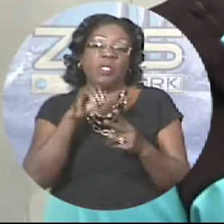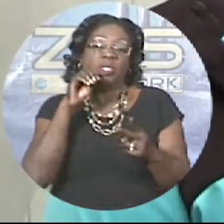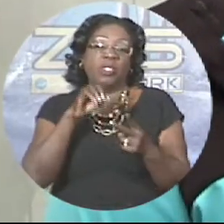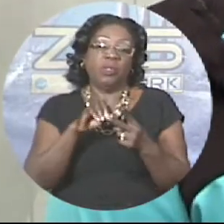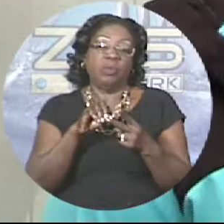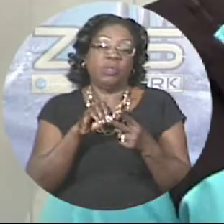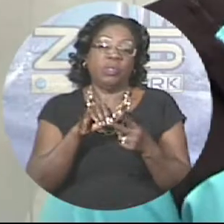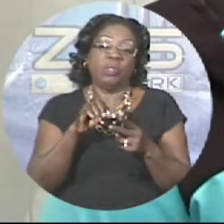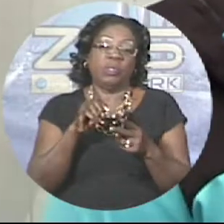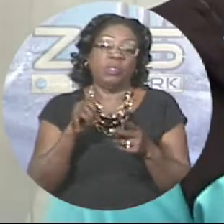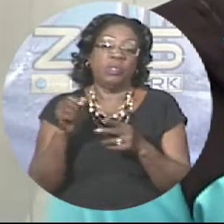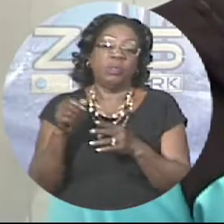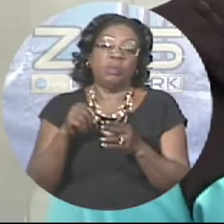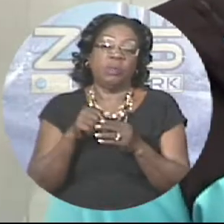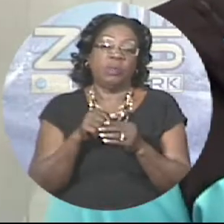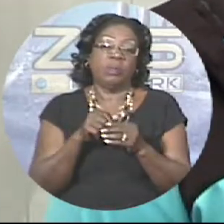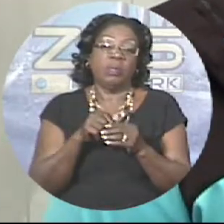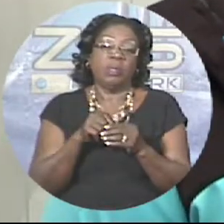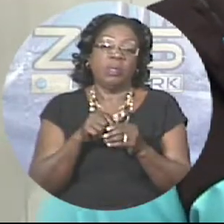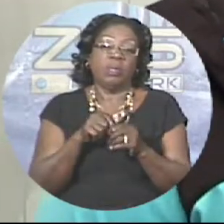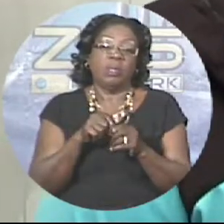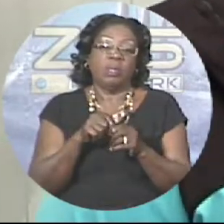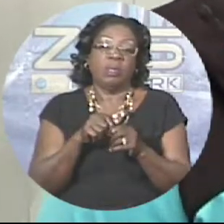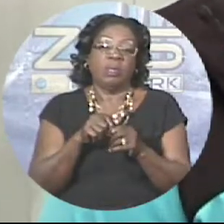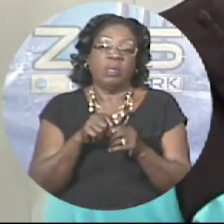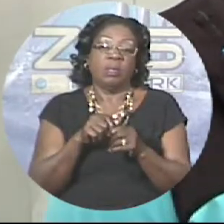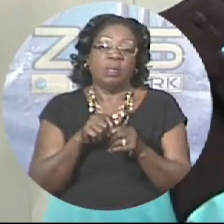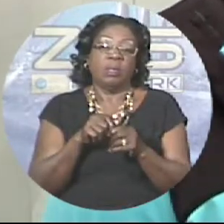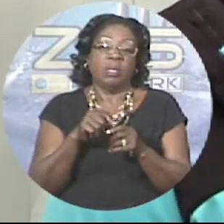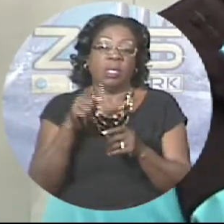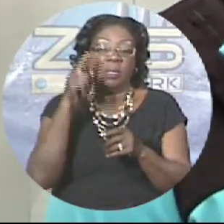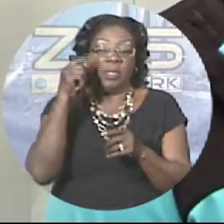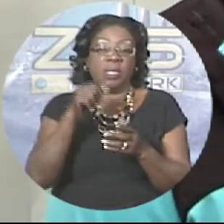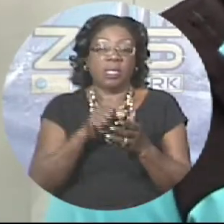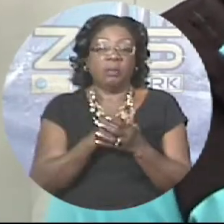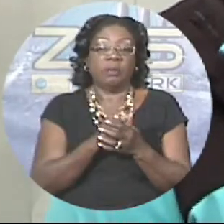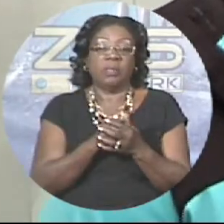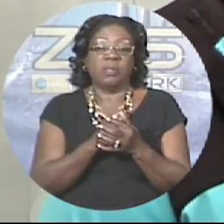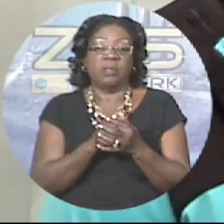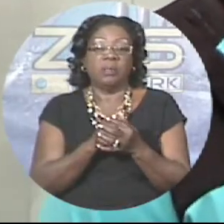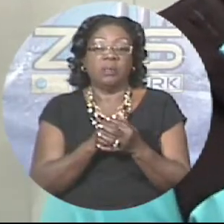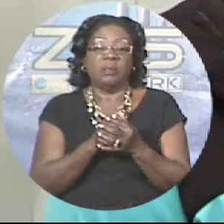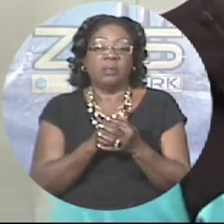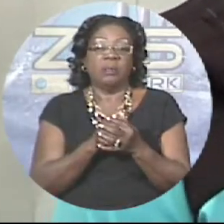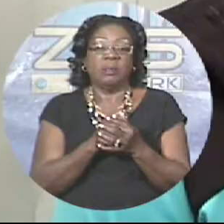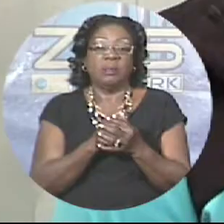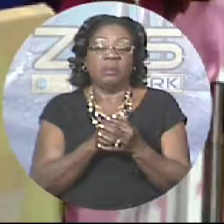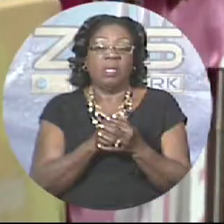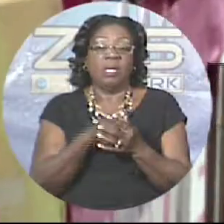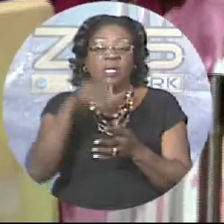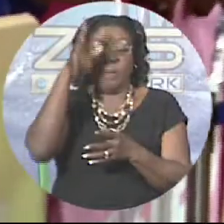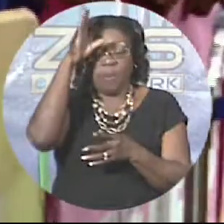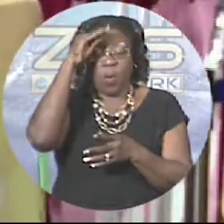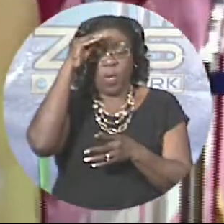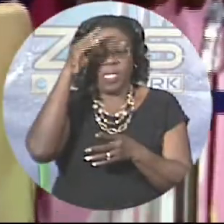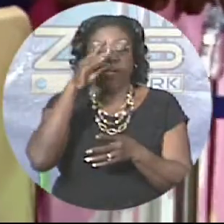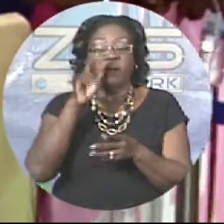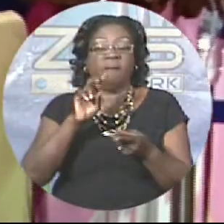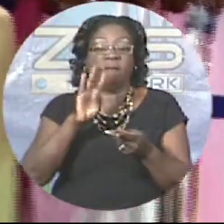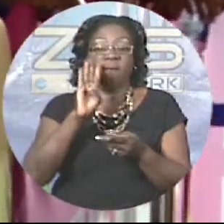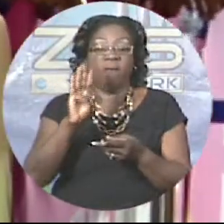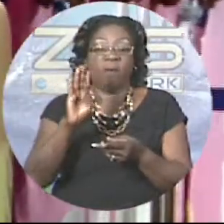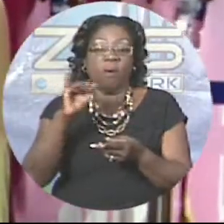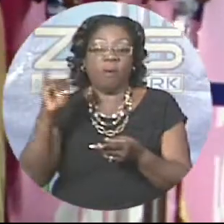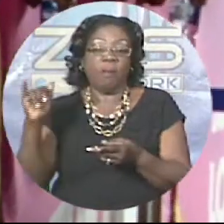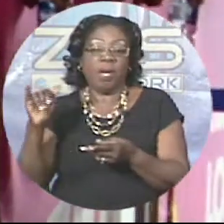the 4x4, which of course the stick didn't come around to her. And I think, you know, she'd have done a good job. The boys 4x4, it was